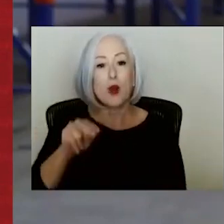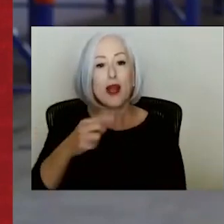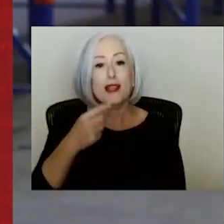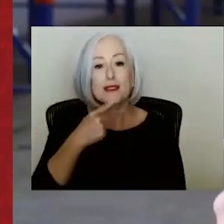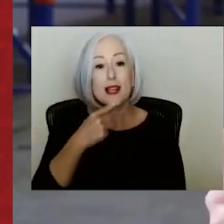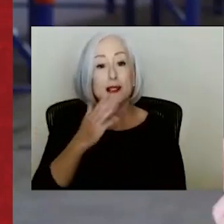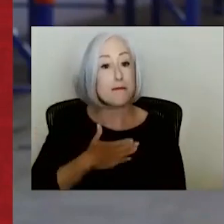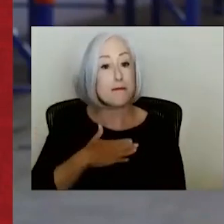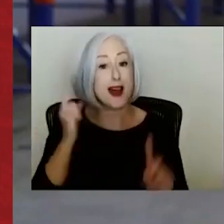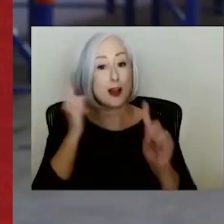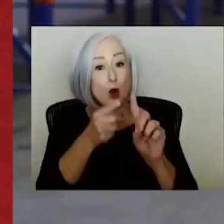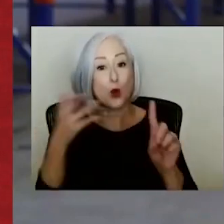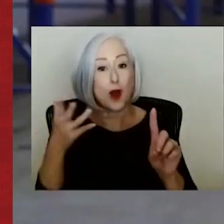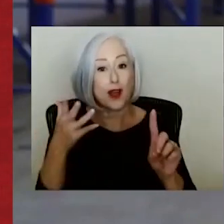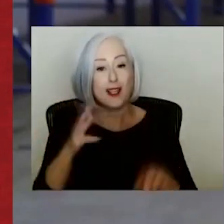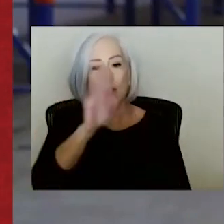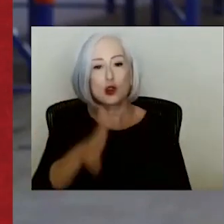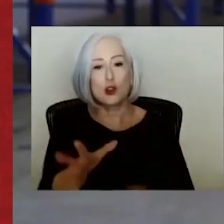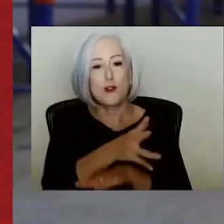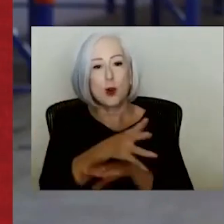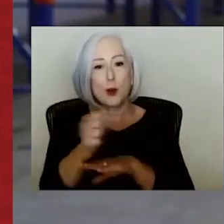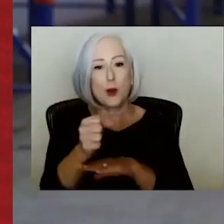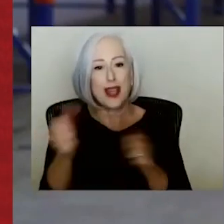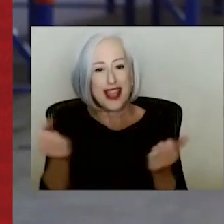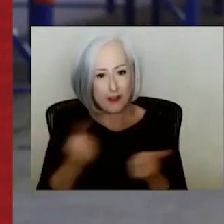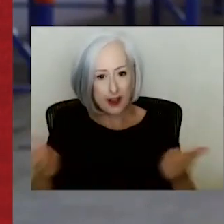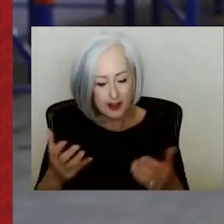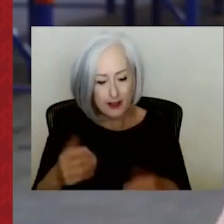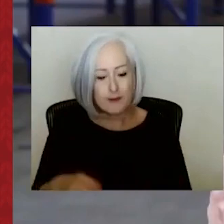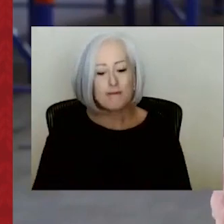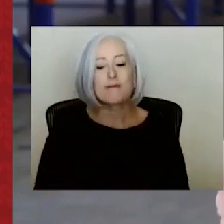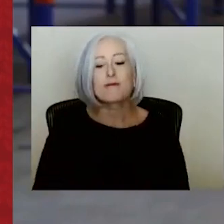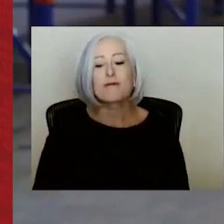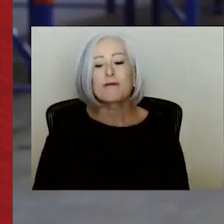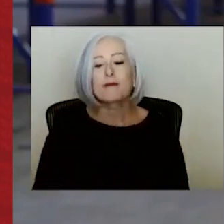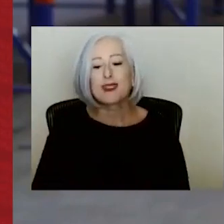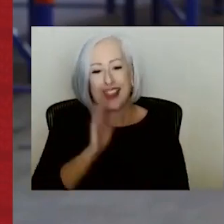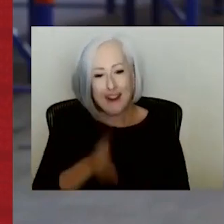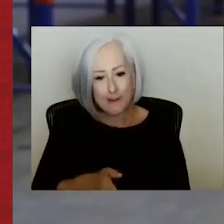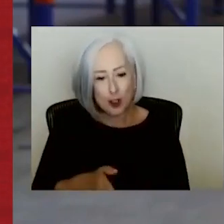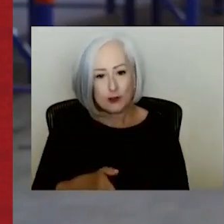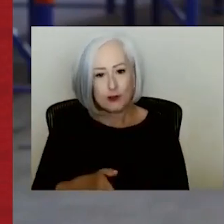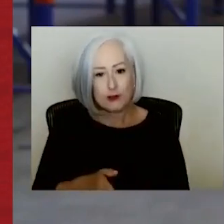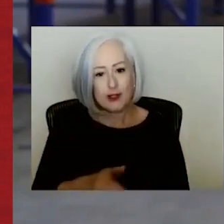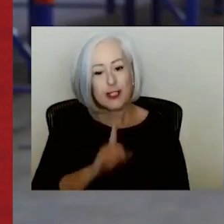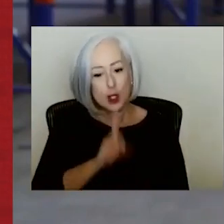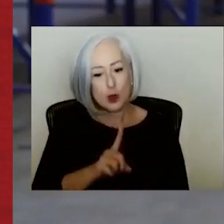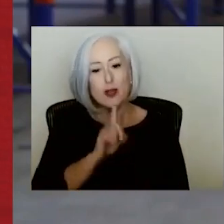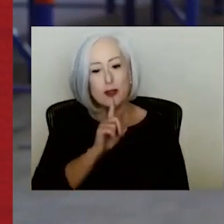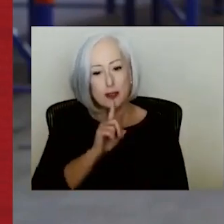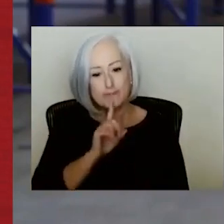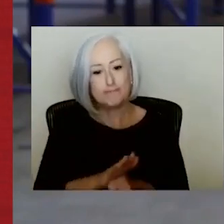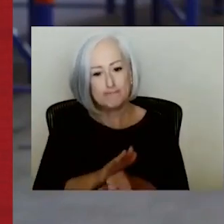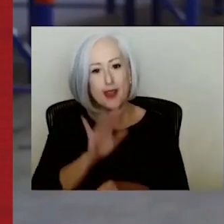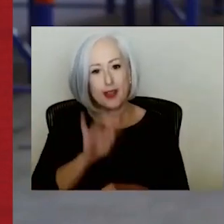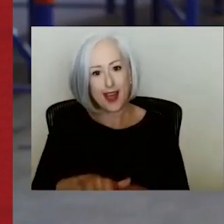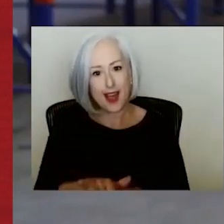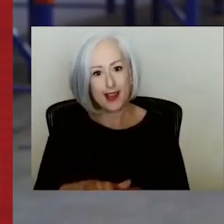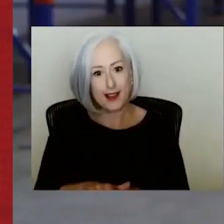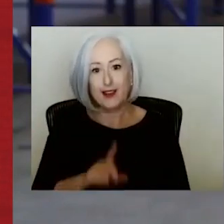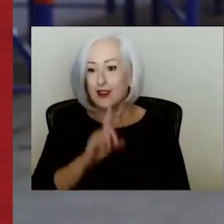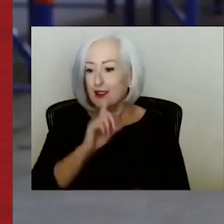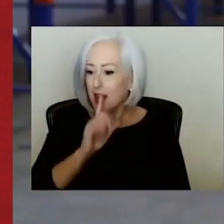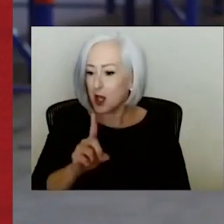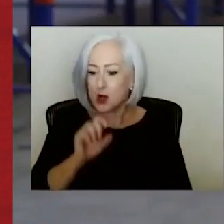anything. And he takes that to heart. And, you know, they move mountains so that we don't have